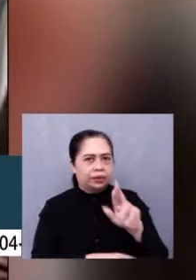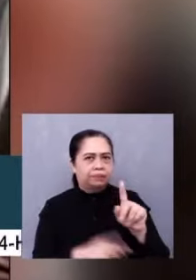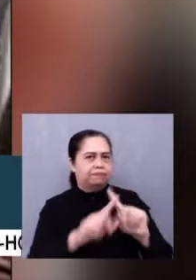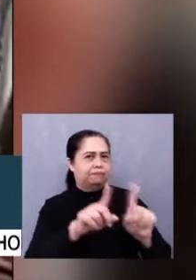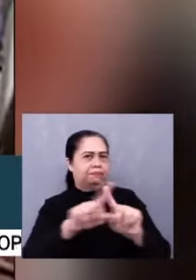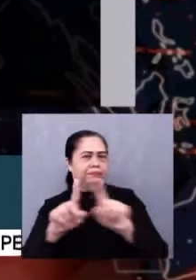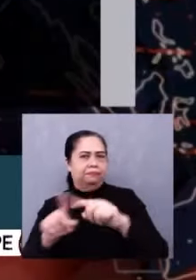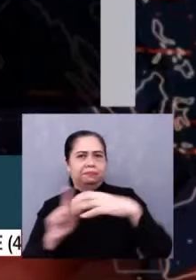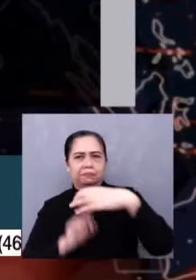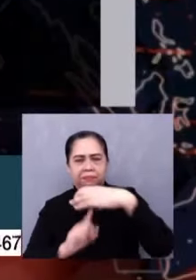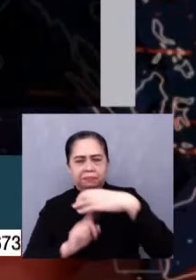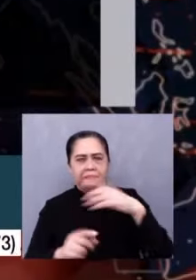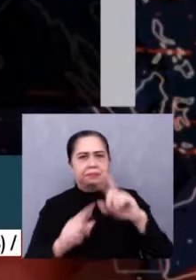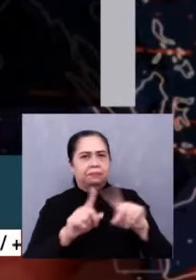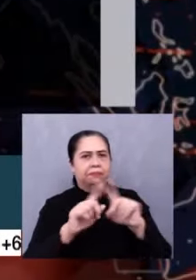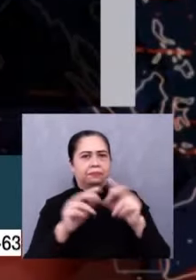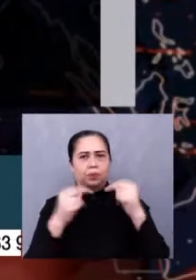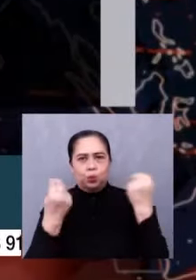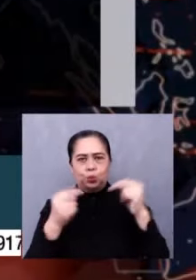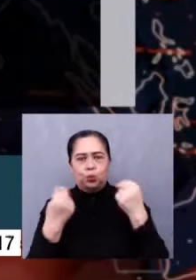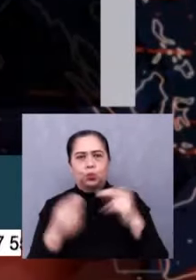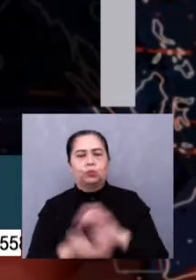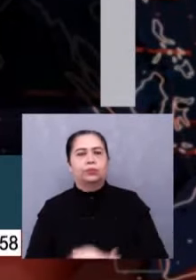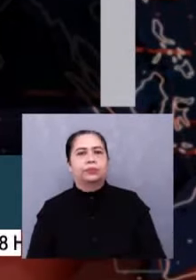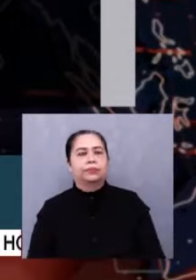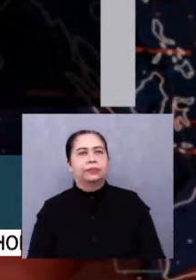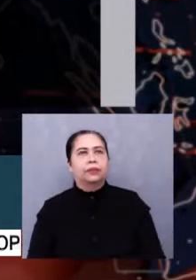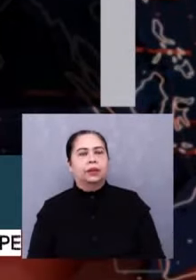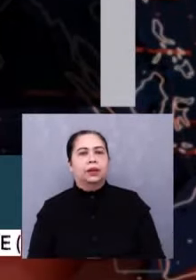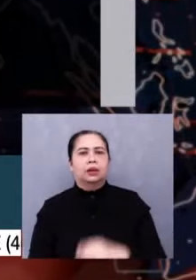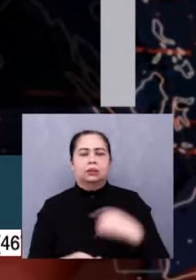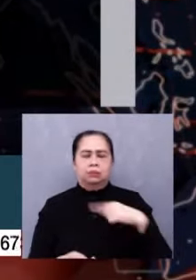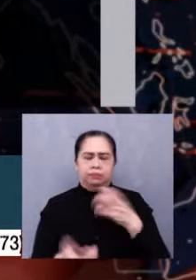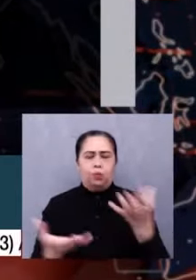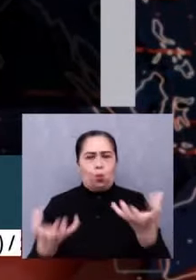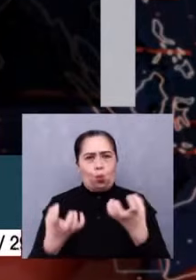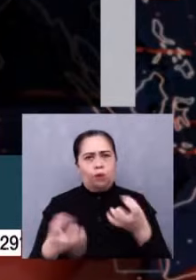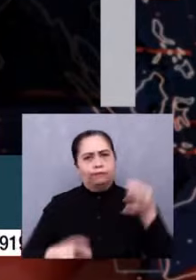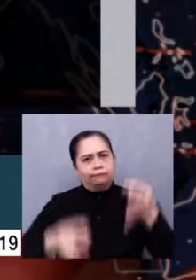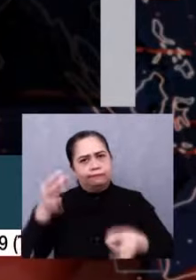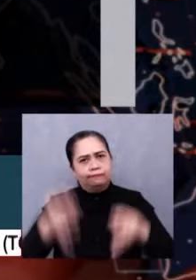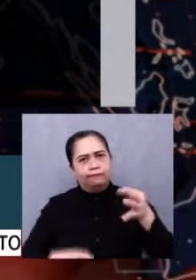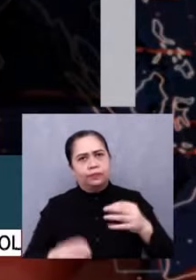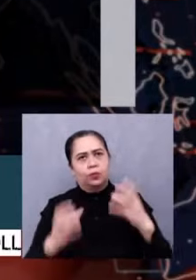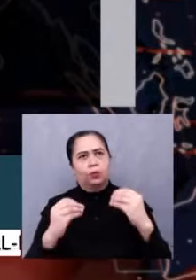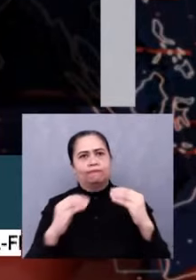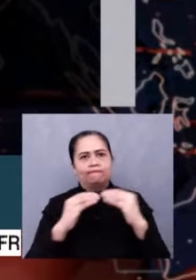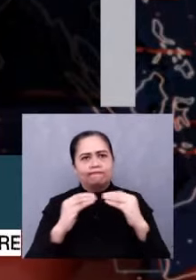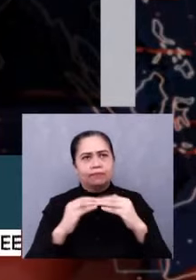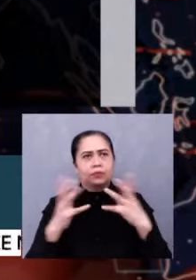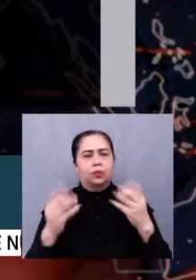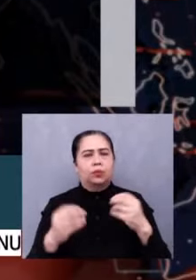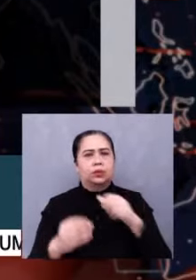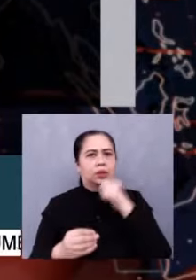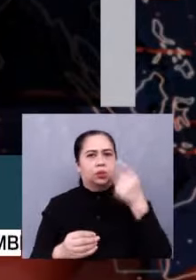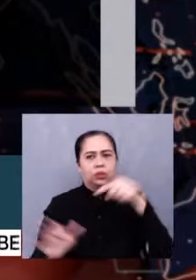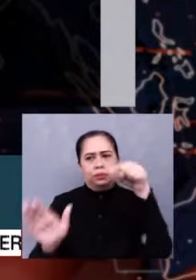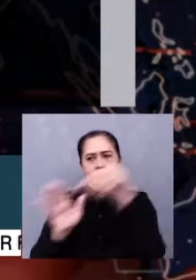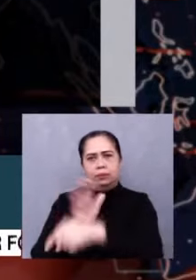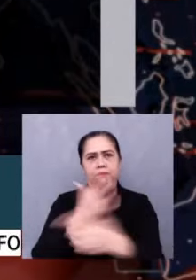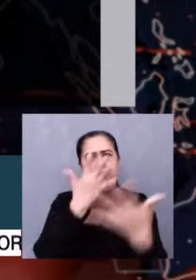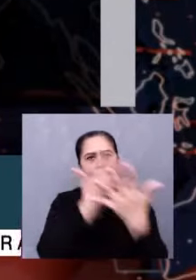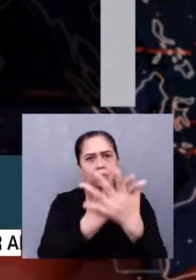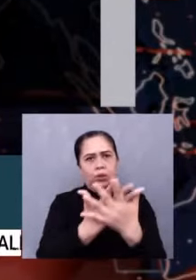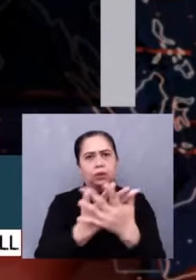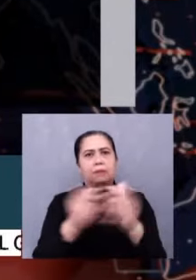ABS-CBN News. Siyempre, katarungan yung gusto namin. Hindi lang yung pumatay ang makulong, pati yung